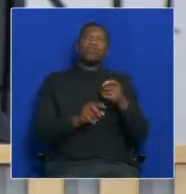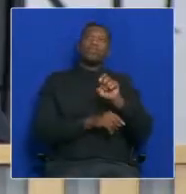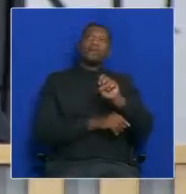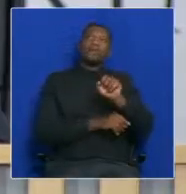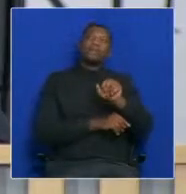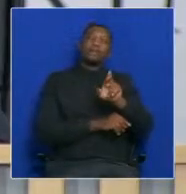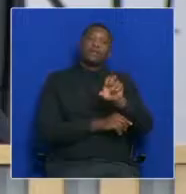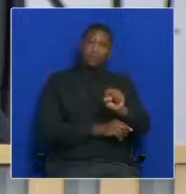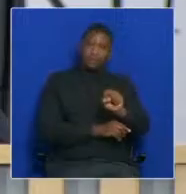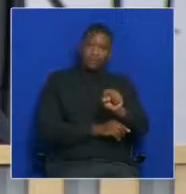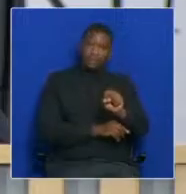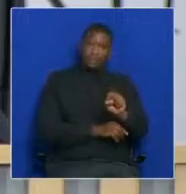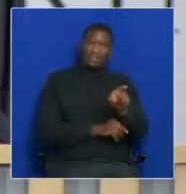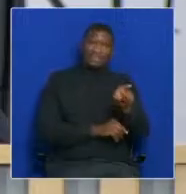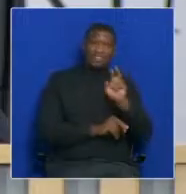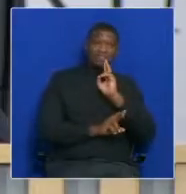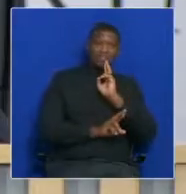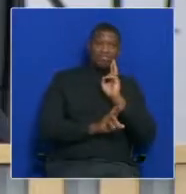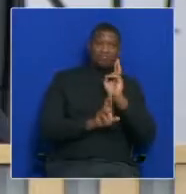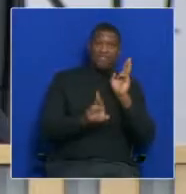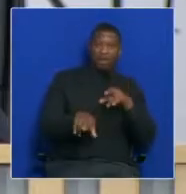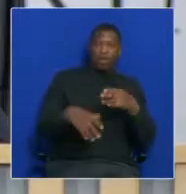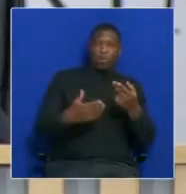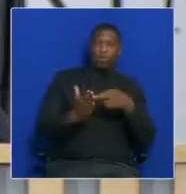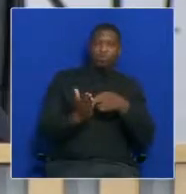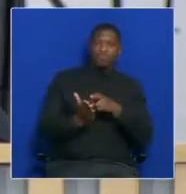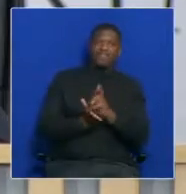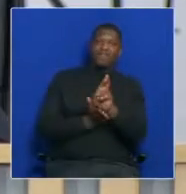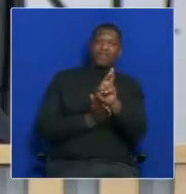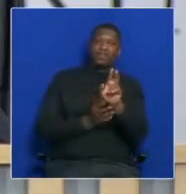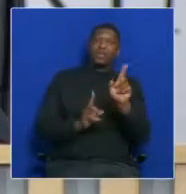referral to IDEC.